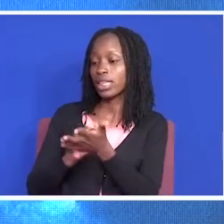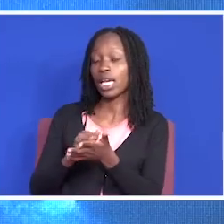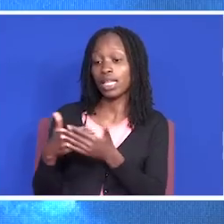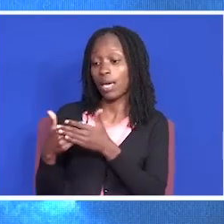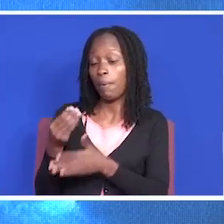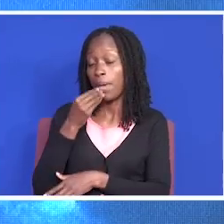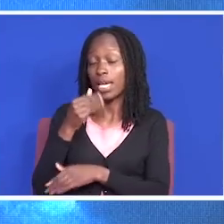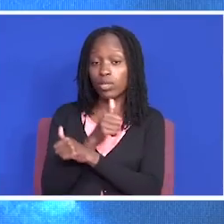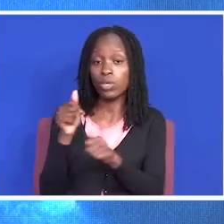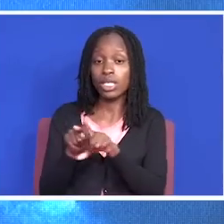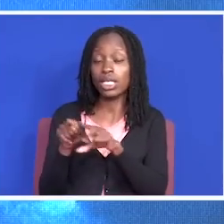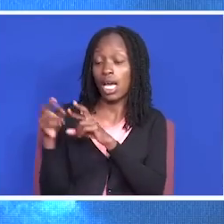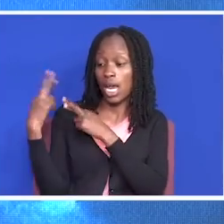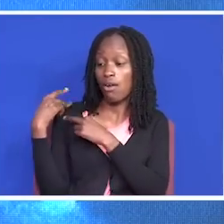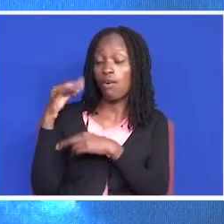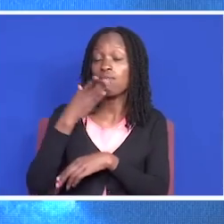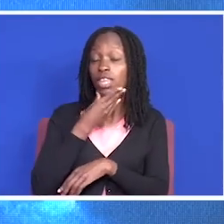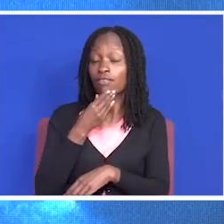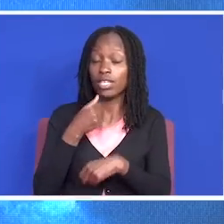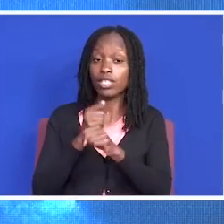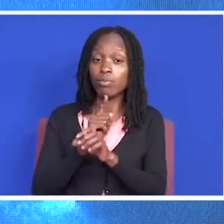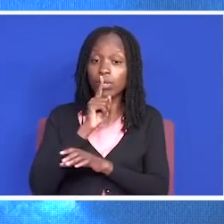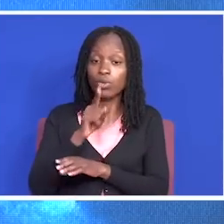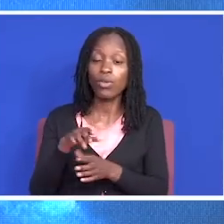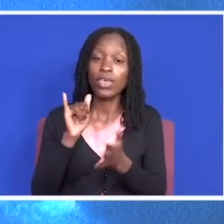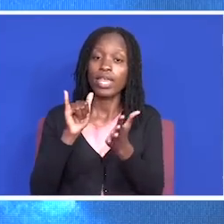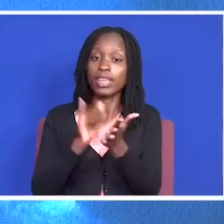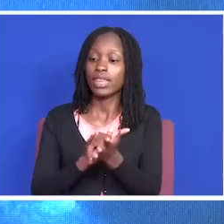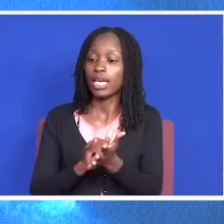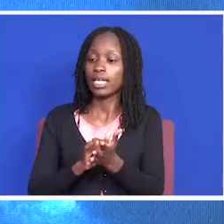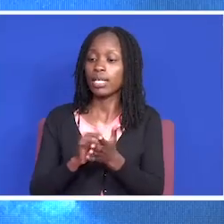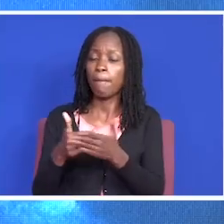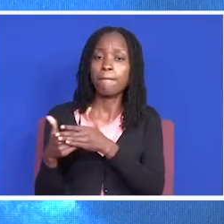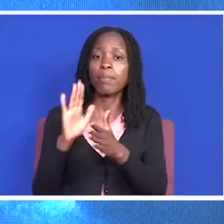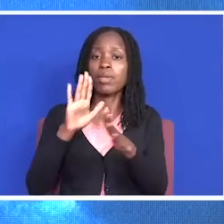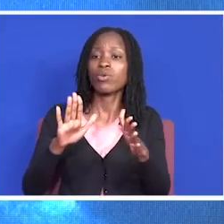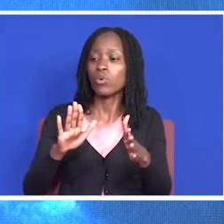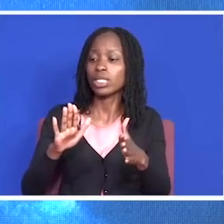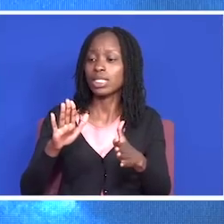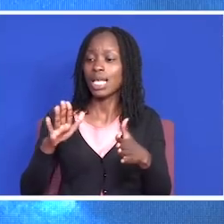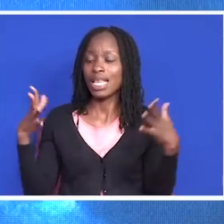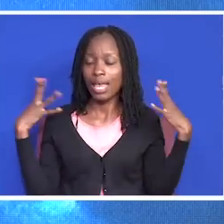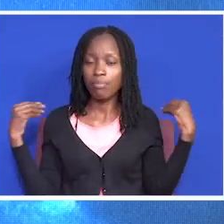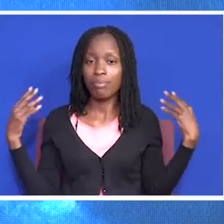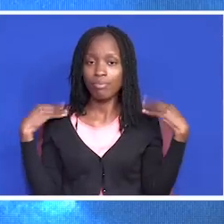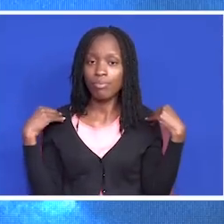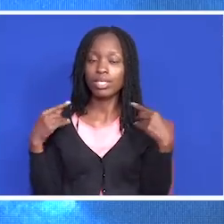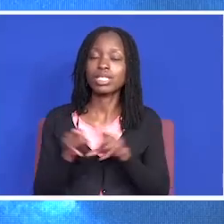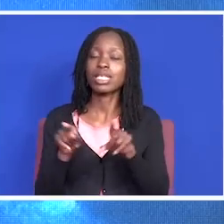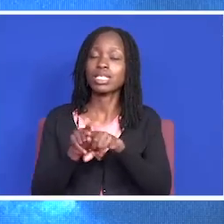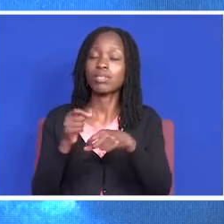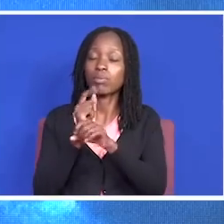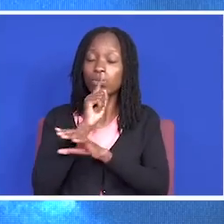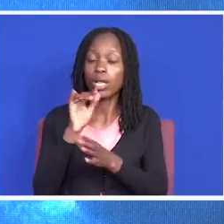your responsibility to ensure the child does exercise. It's your responsibility to ensure that the